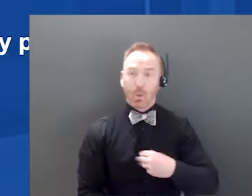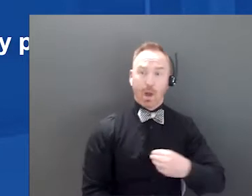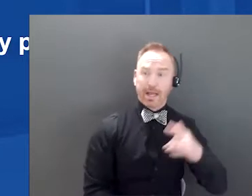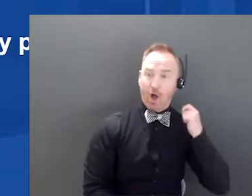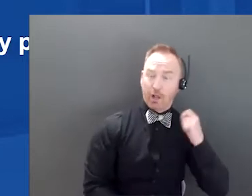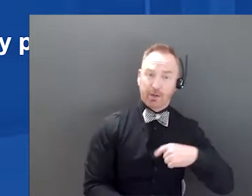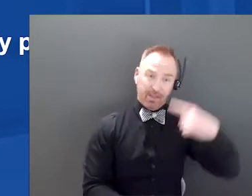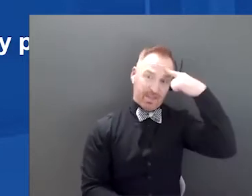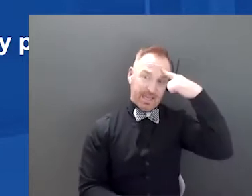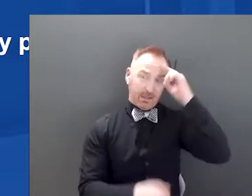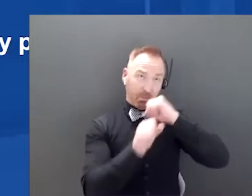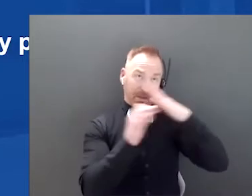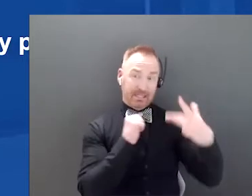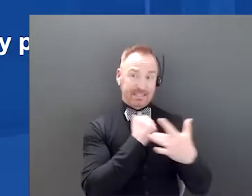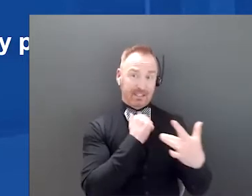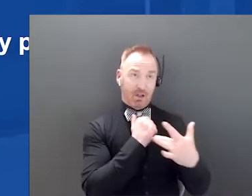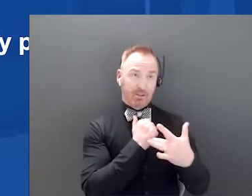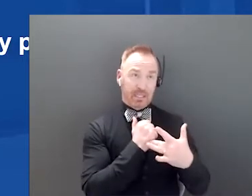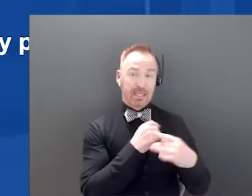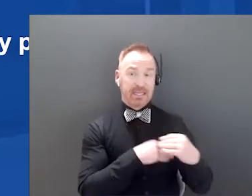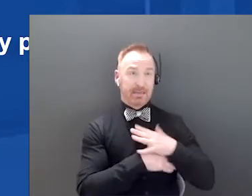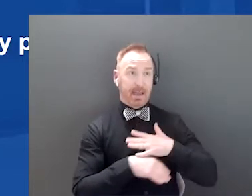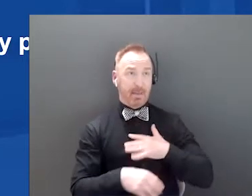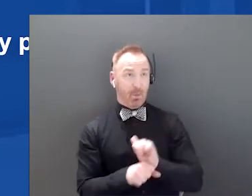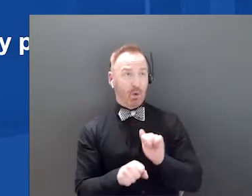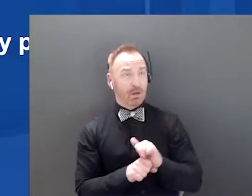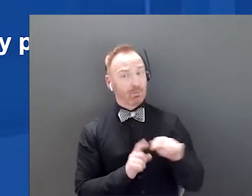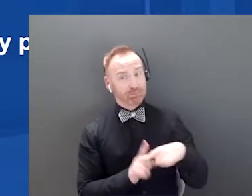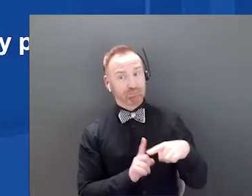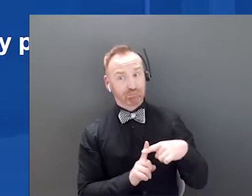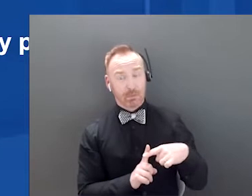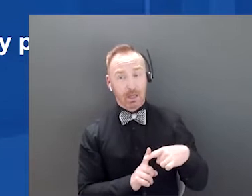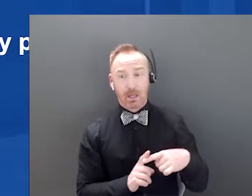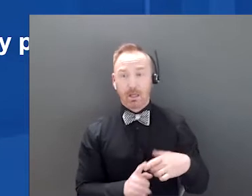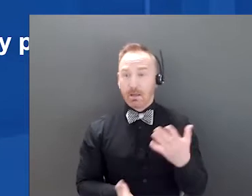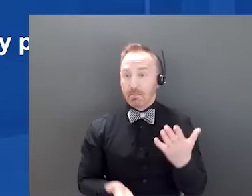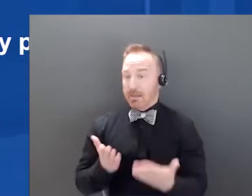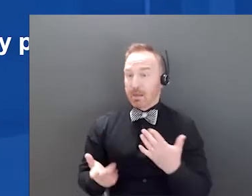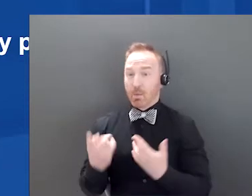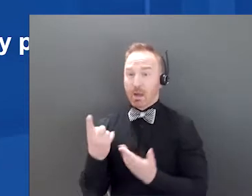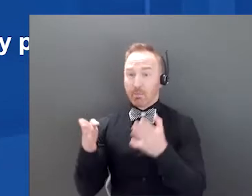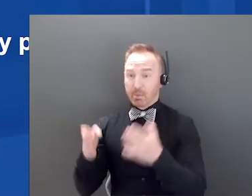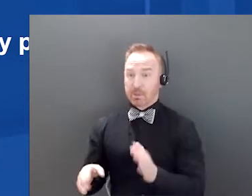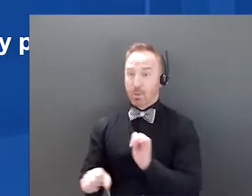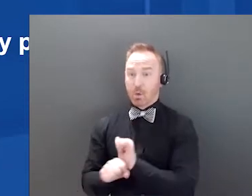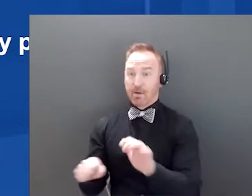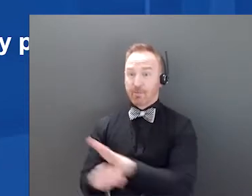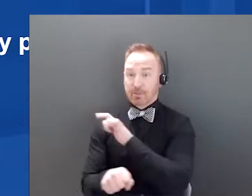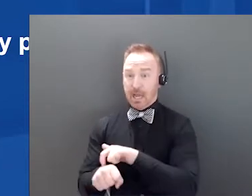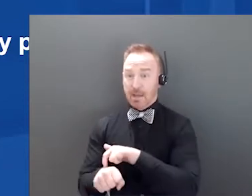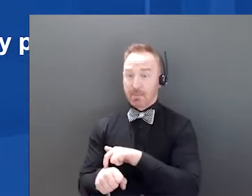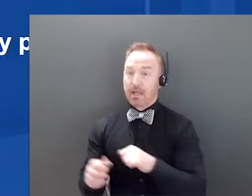have a positive impact on their employment. For example, one participant who worked full-time described the benefits of digital technologies